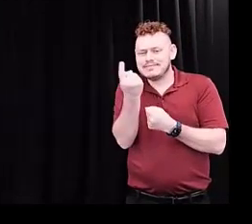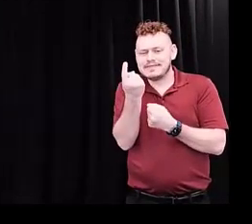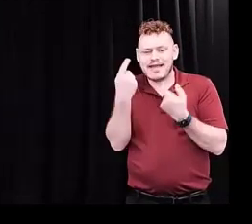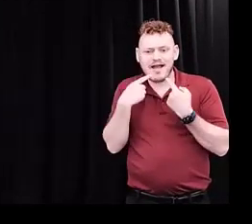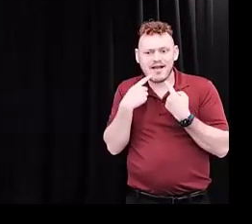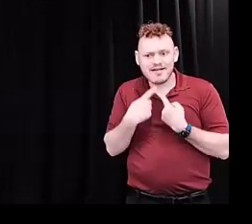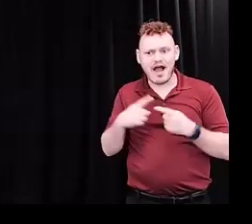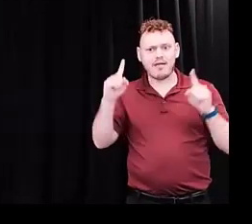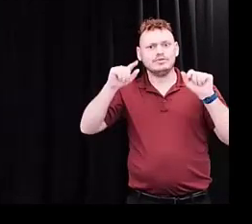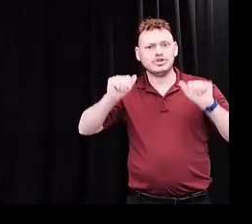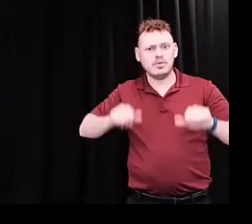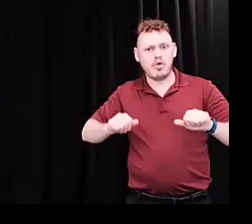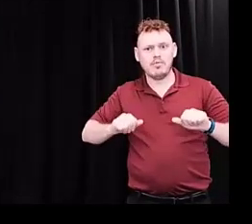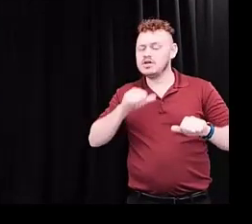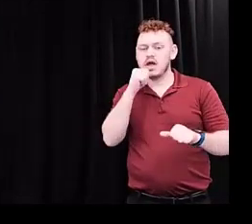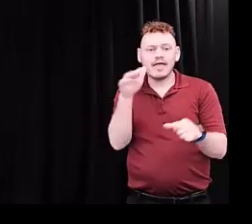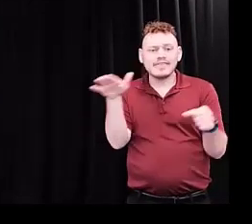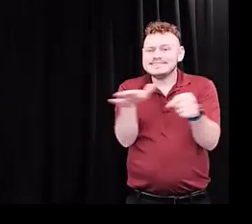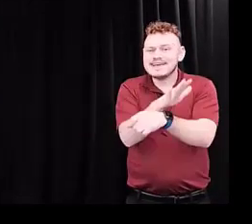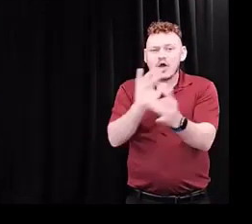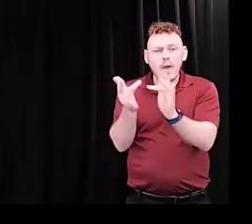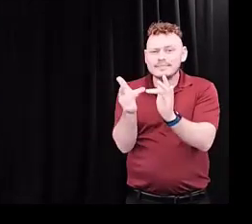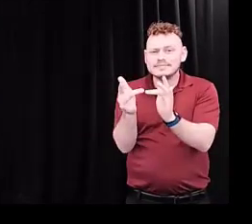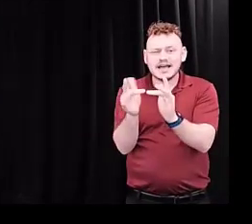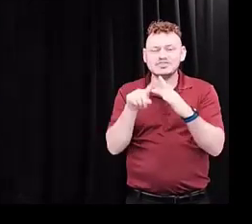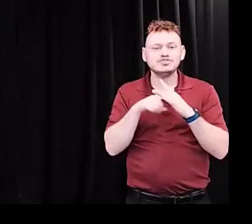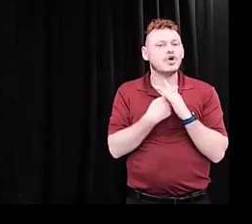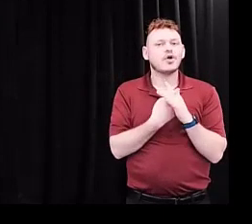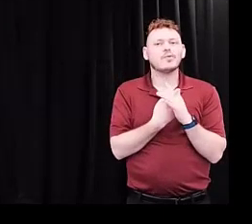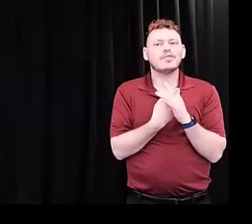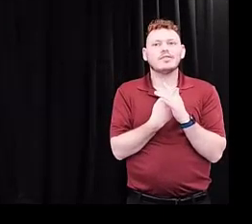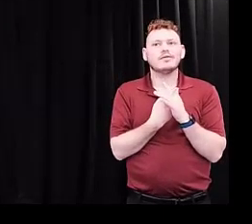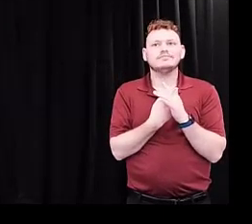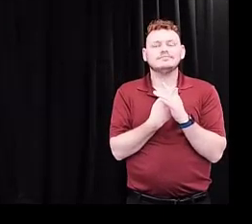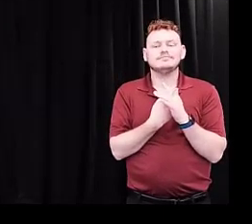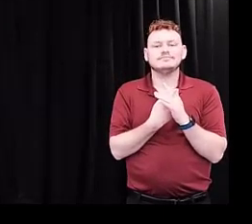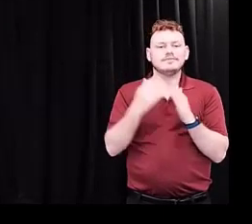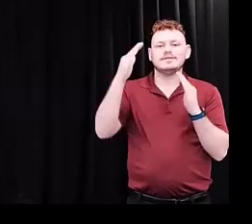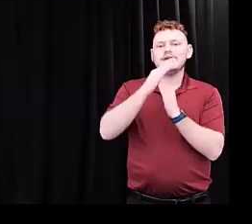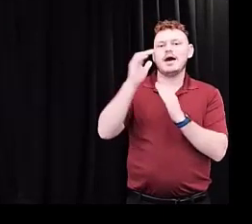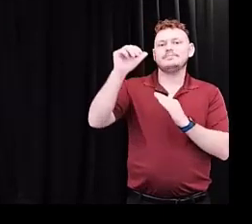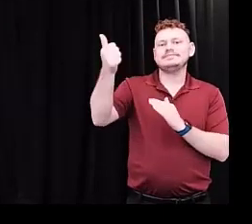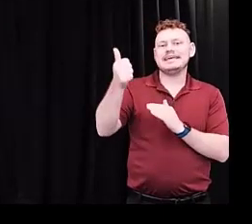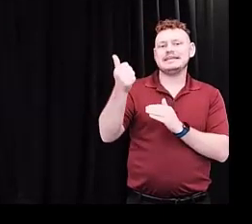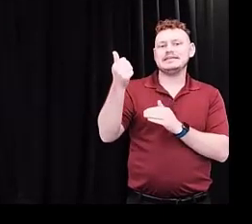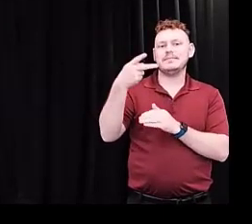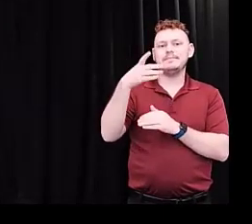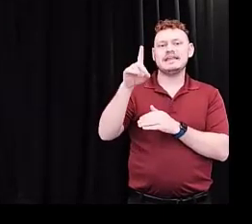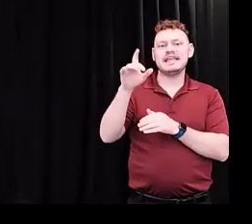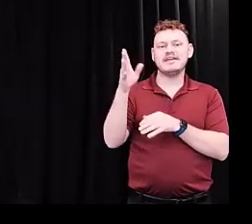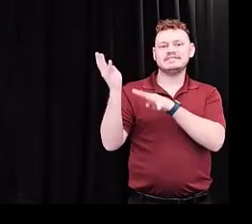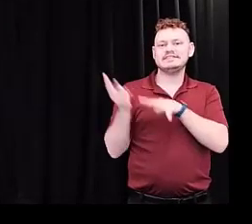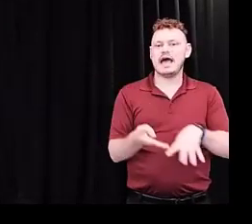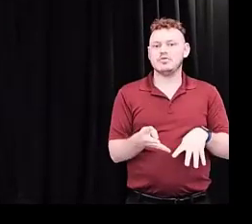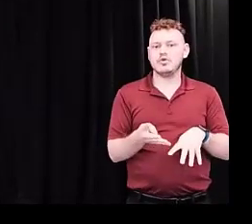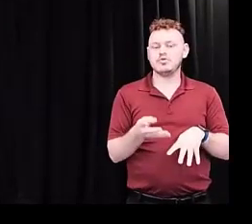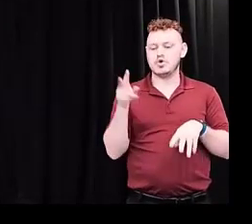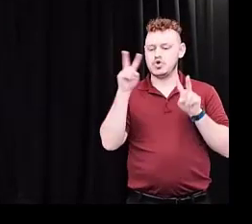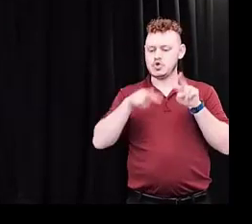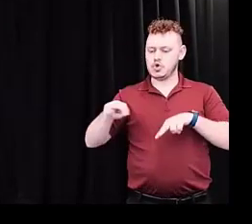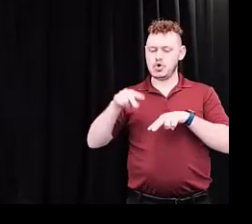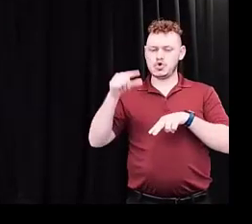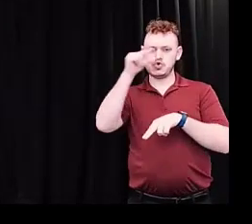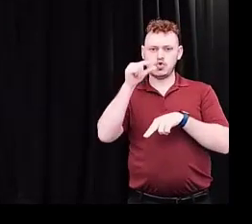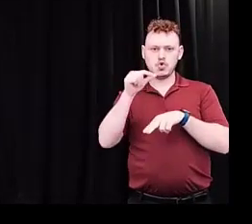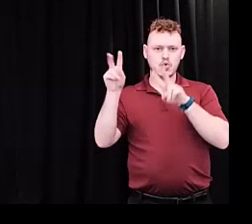and maybe it's not the entire website. Maybe you can start on the top 10 PDFs that are downloaded. Look at your Google